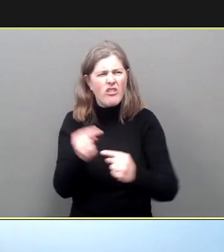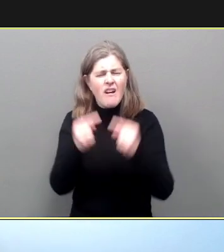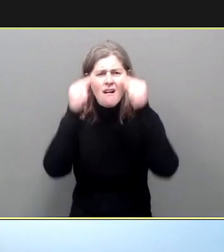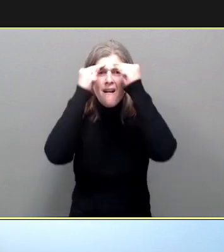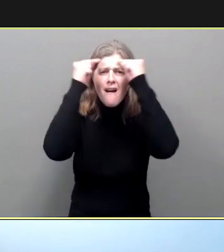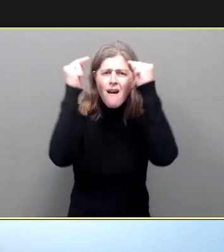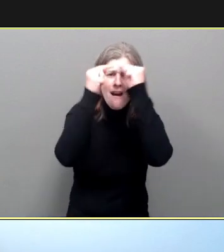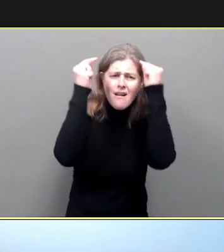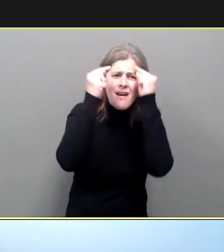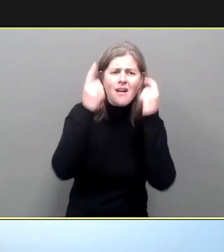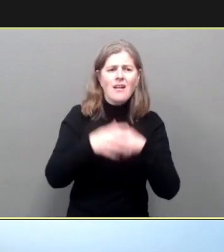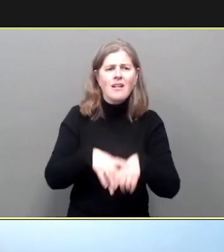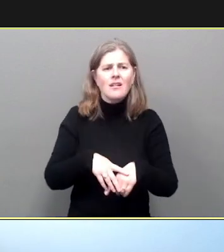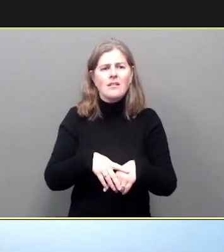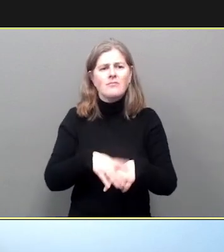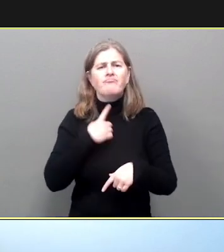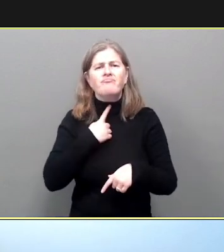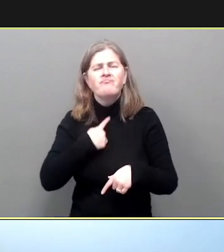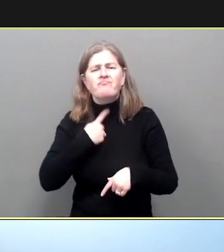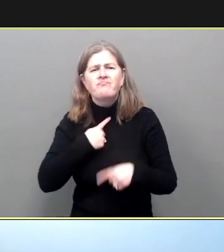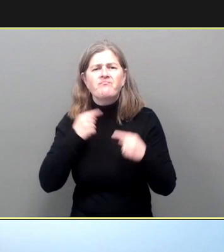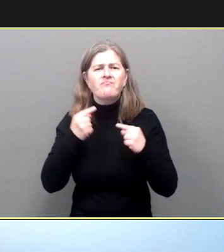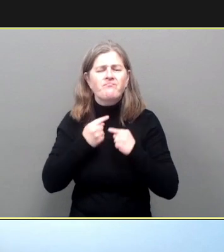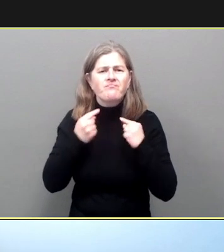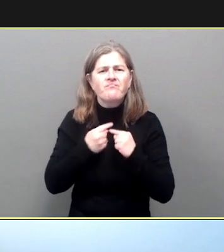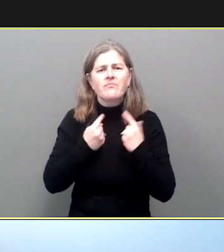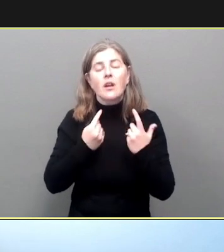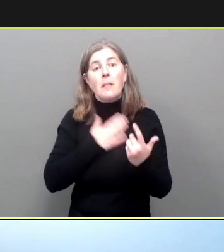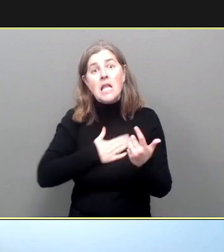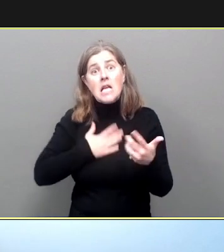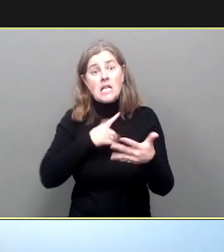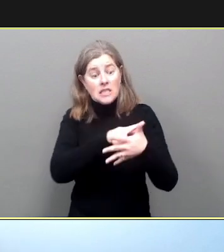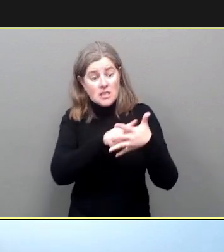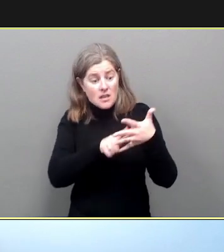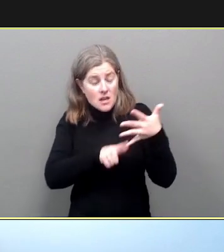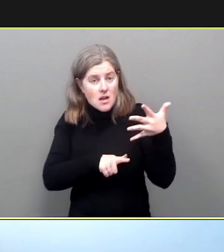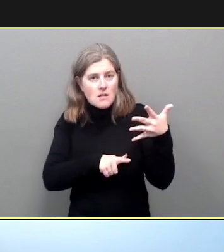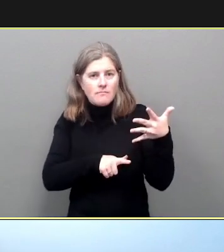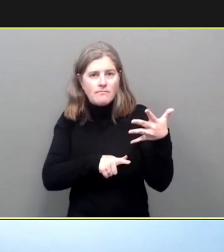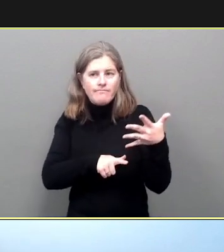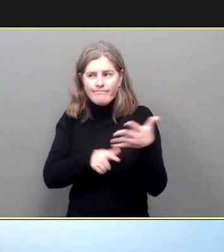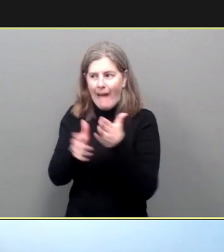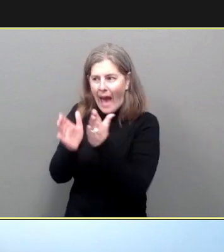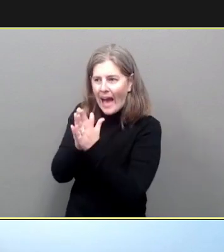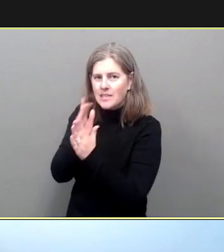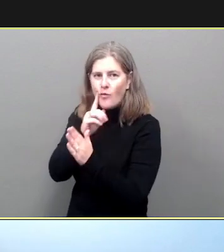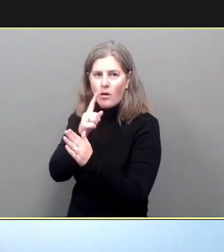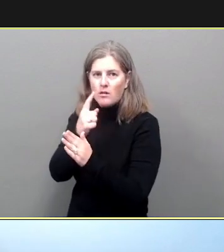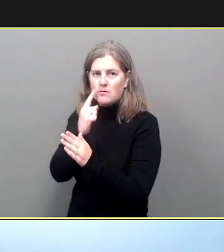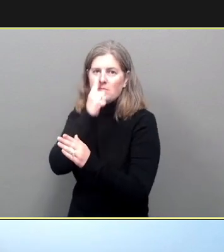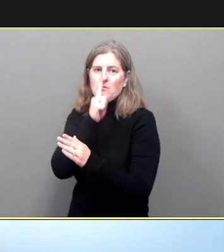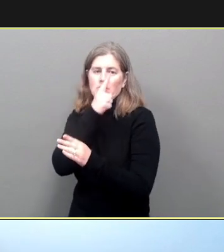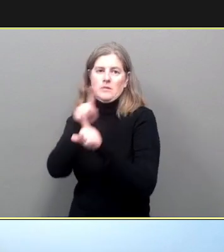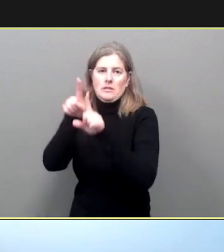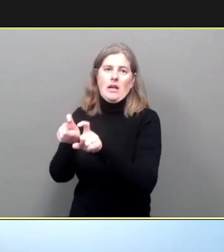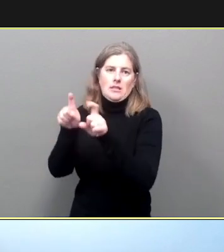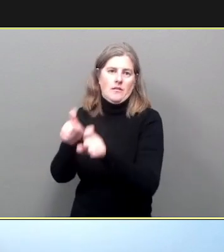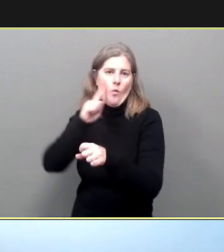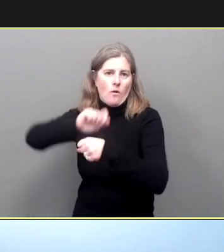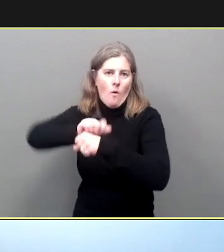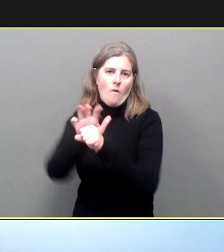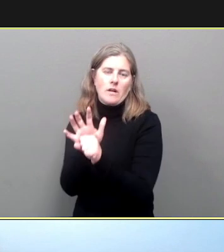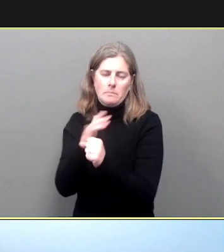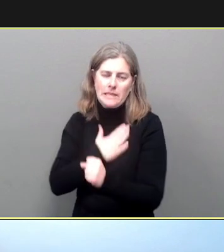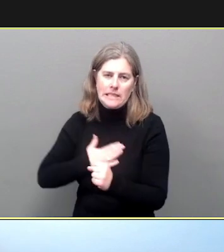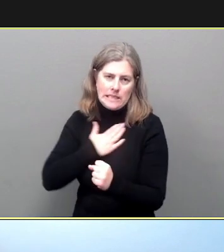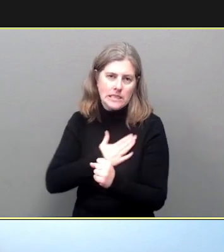headache, sore throat. Please seek a COVID-19, please seek a